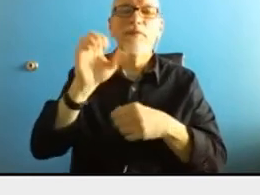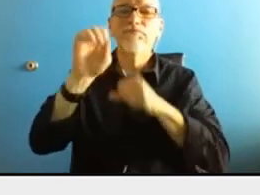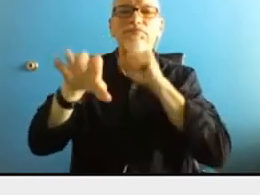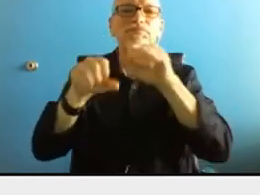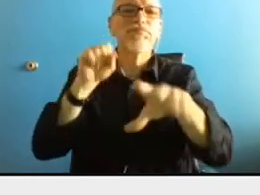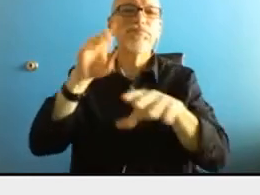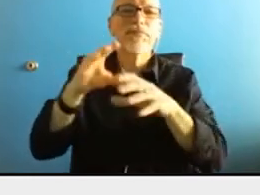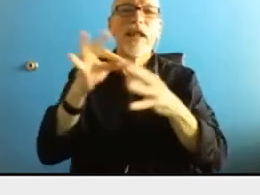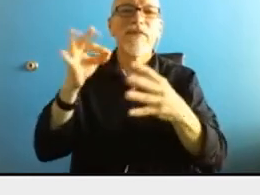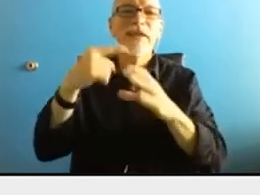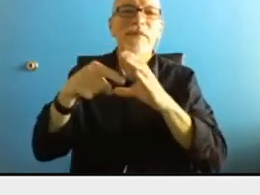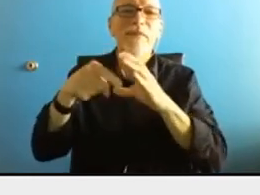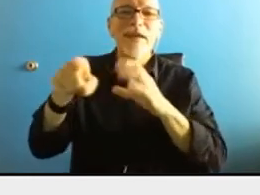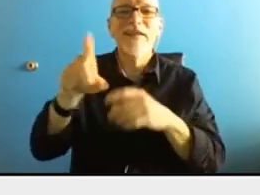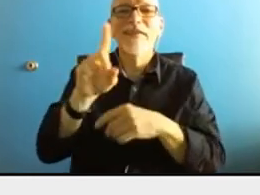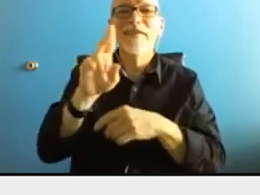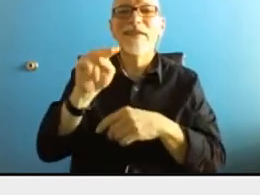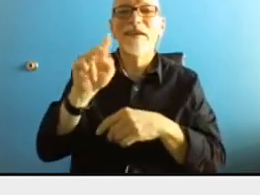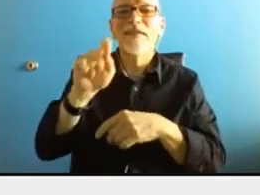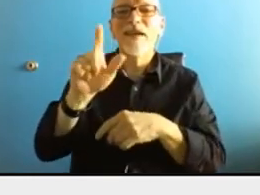Lynn.